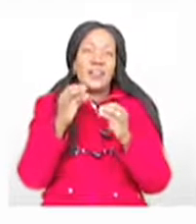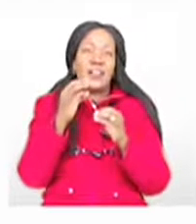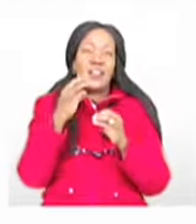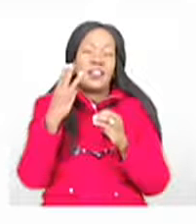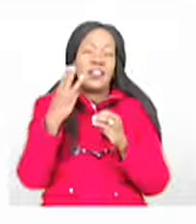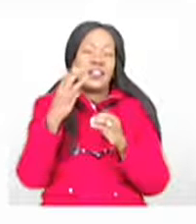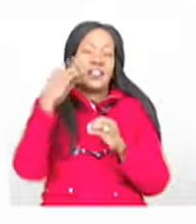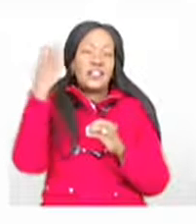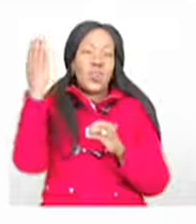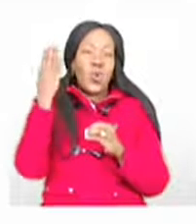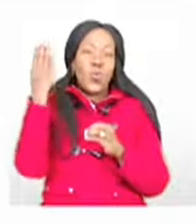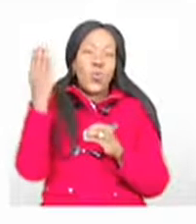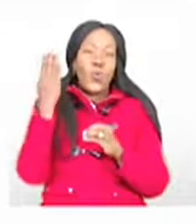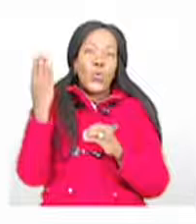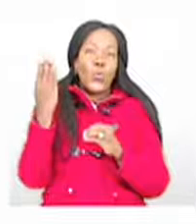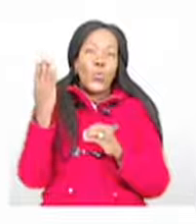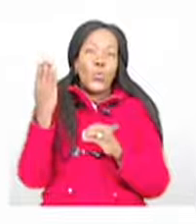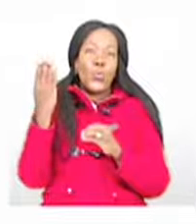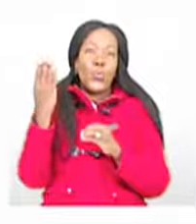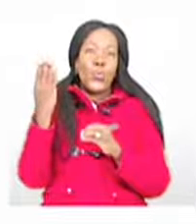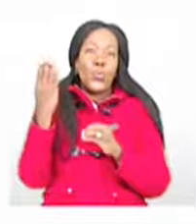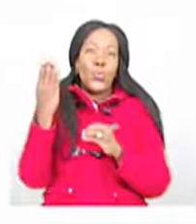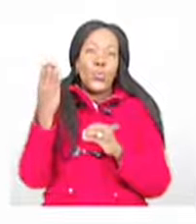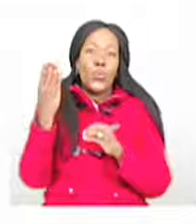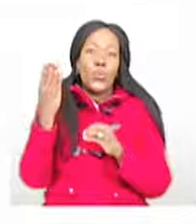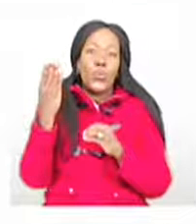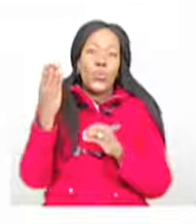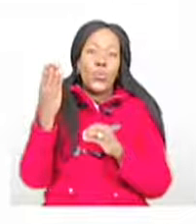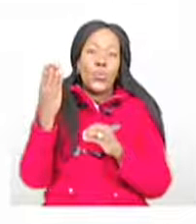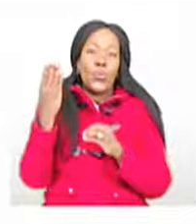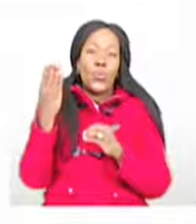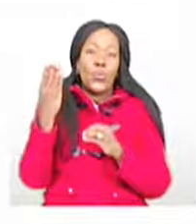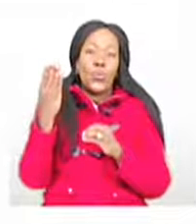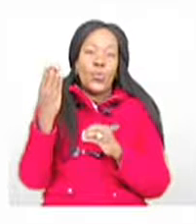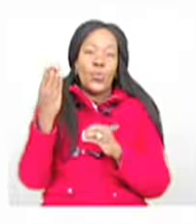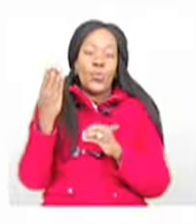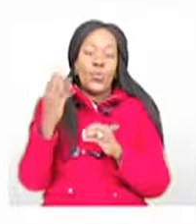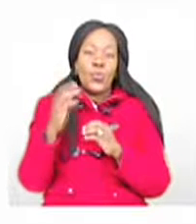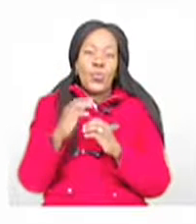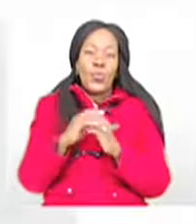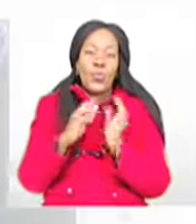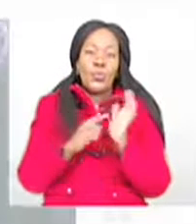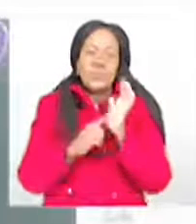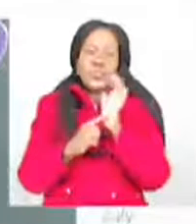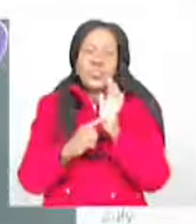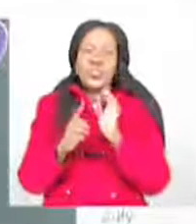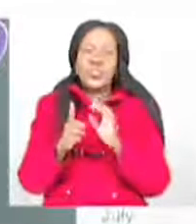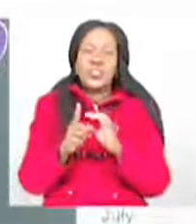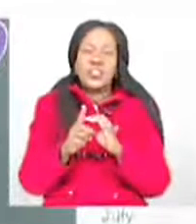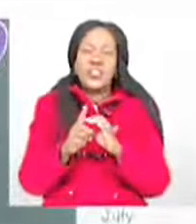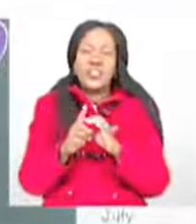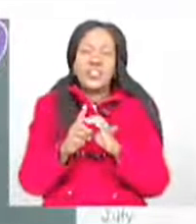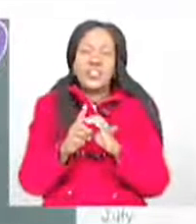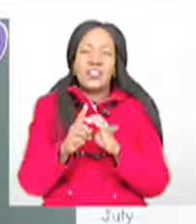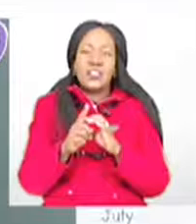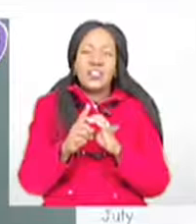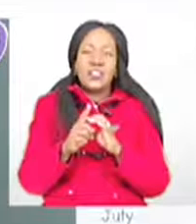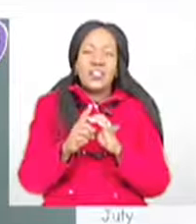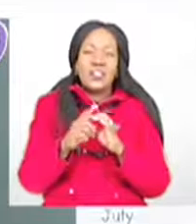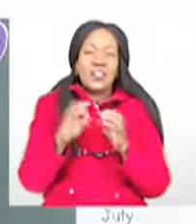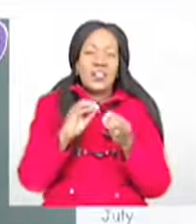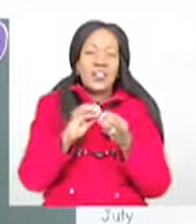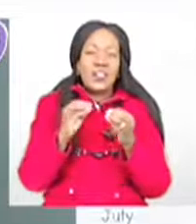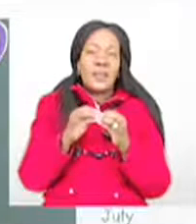is blue. And on the board, let's look once more. Here is